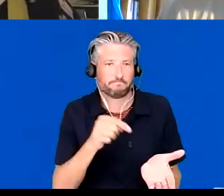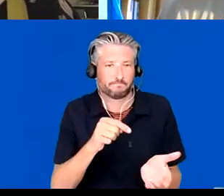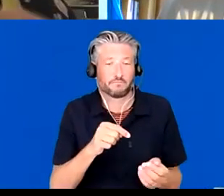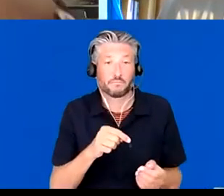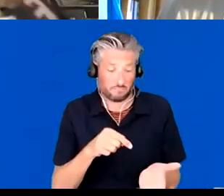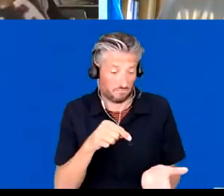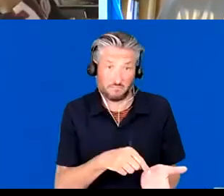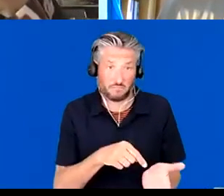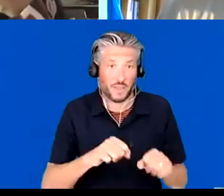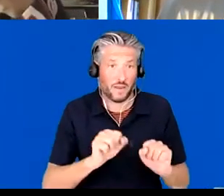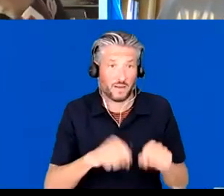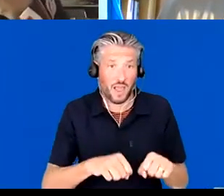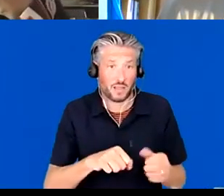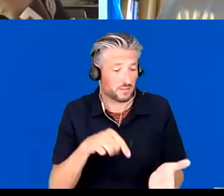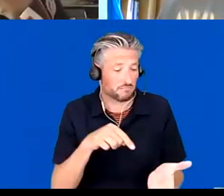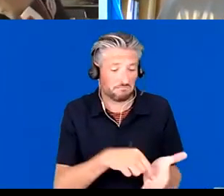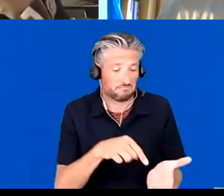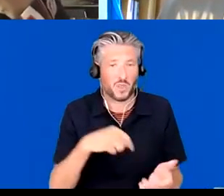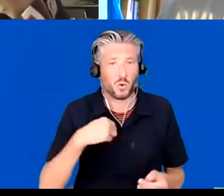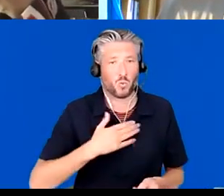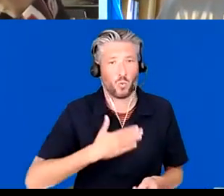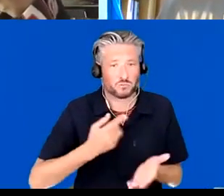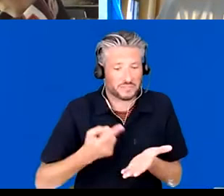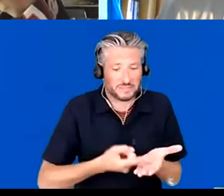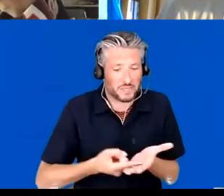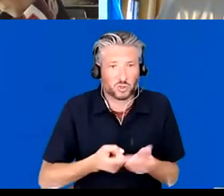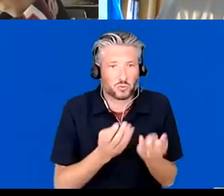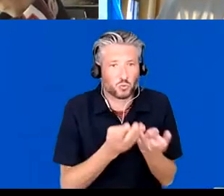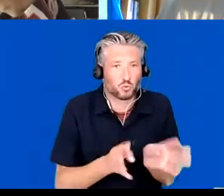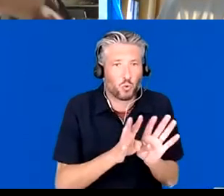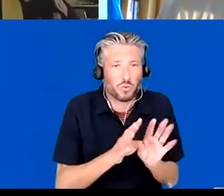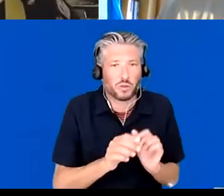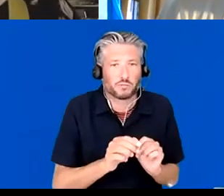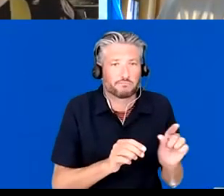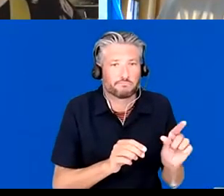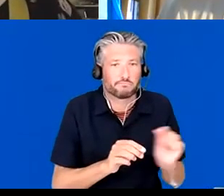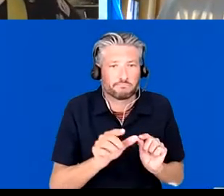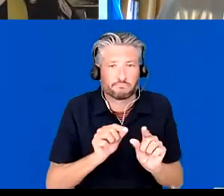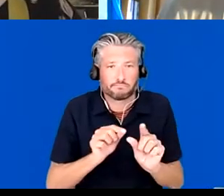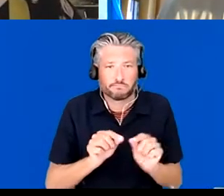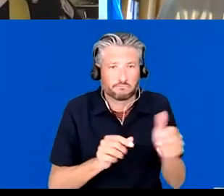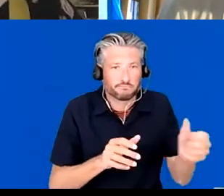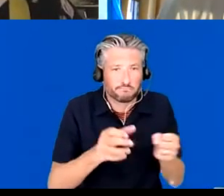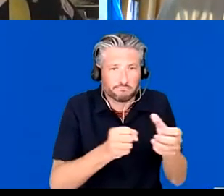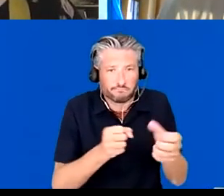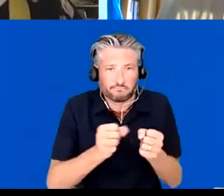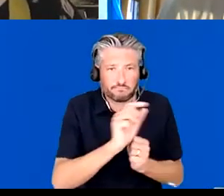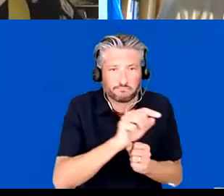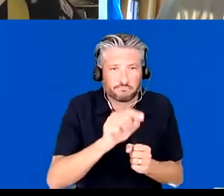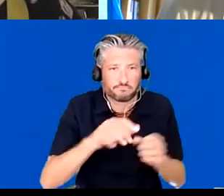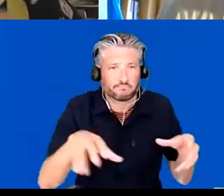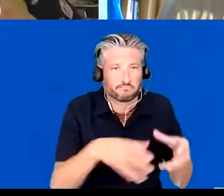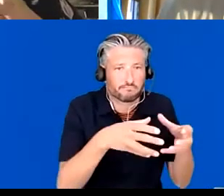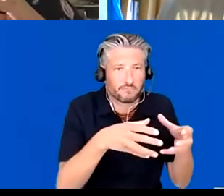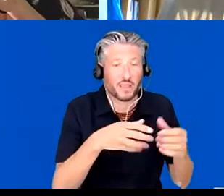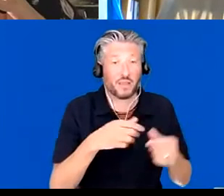forums. We had some discussion forums that we sort of jump-started or seeded. One of those was